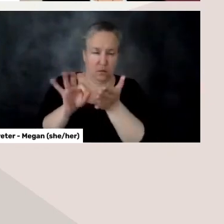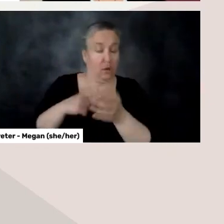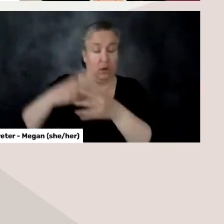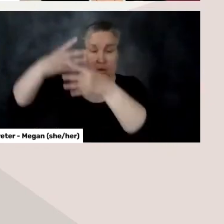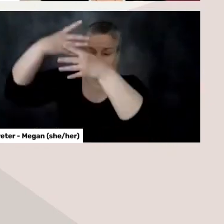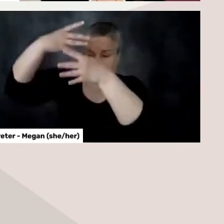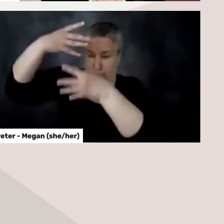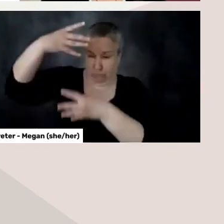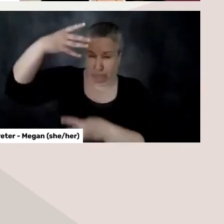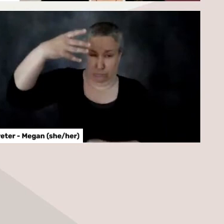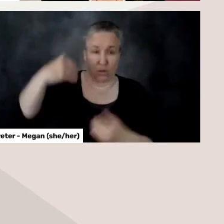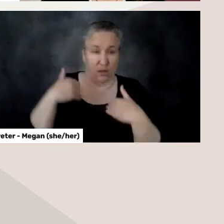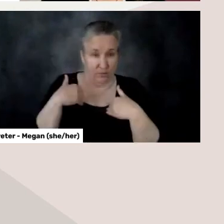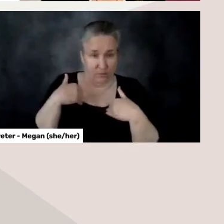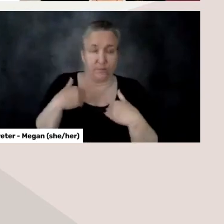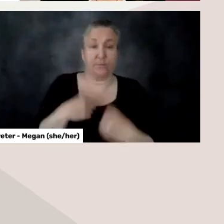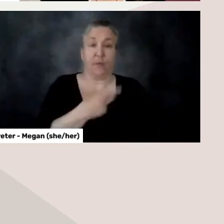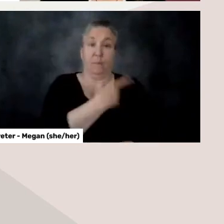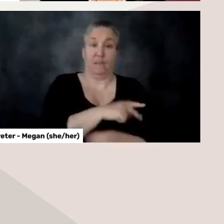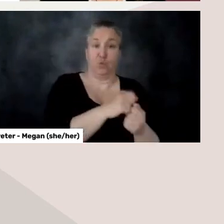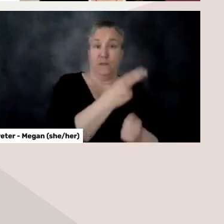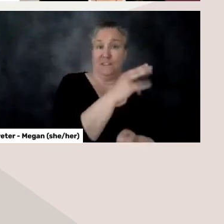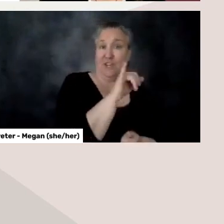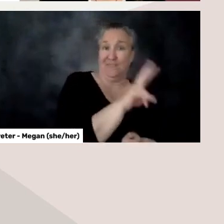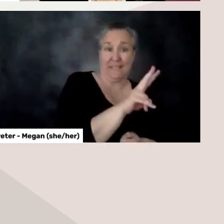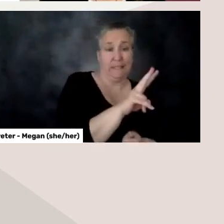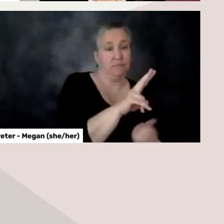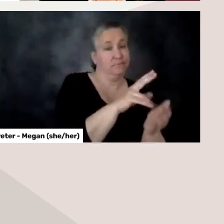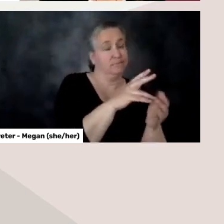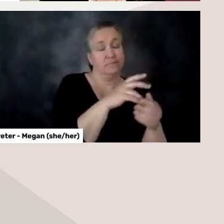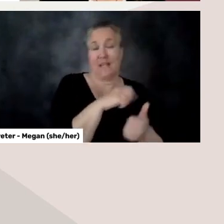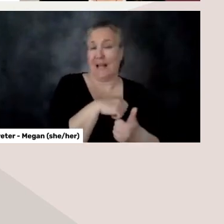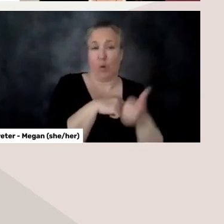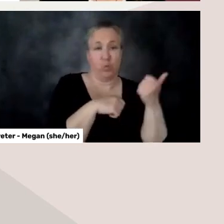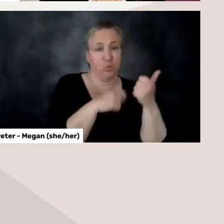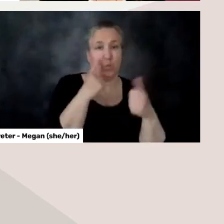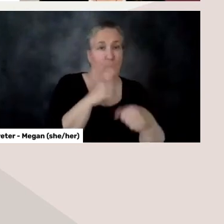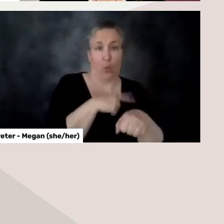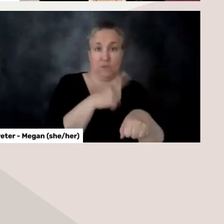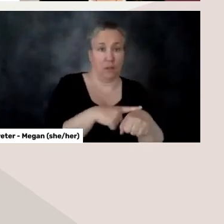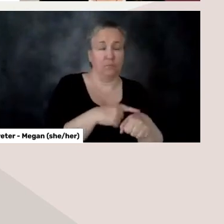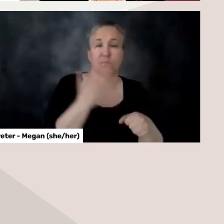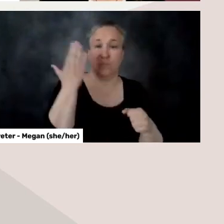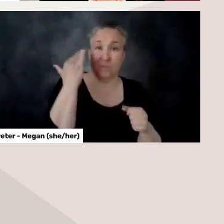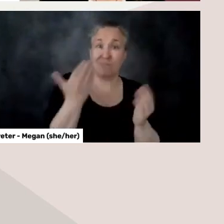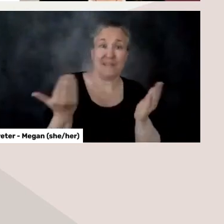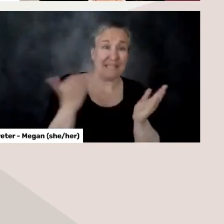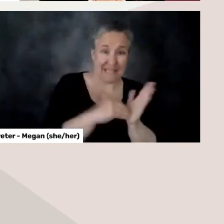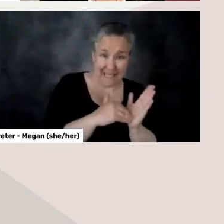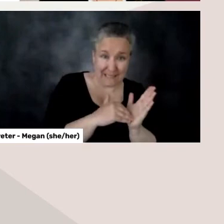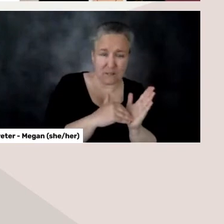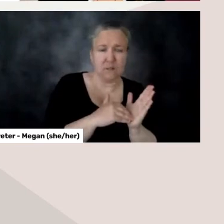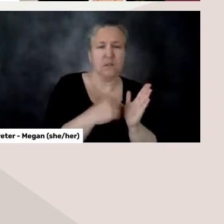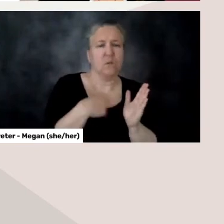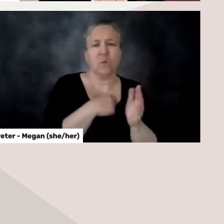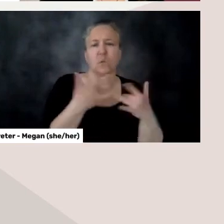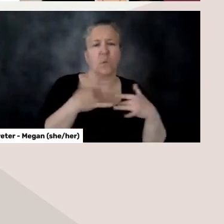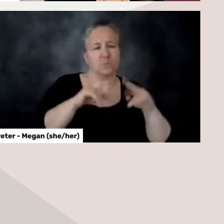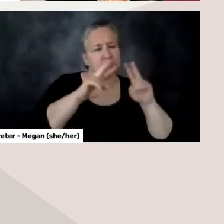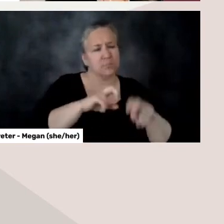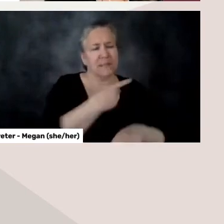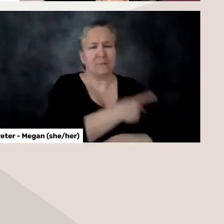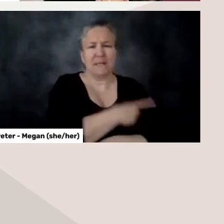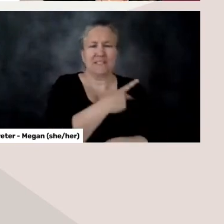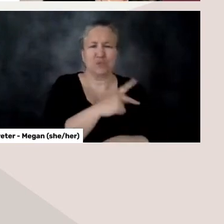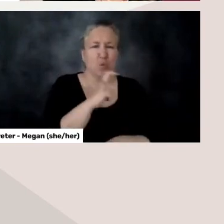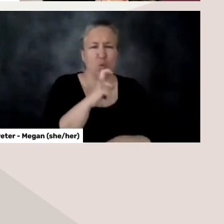on. We've excluded patients with HIV for the longest time because, again, we don't want to be looking at patients that are not really